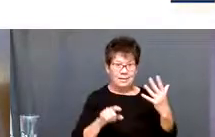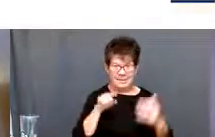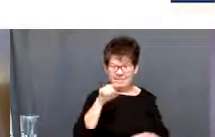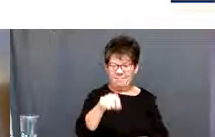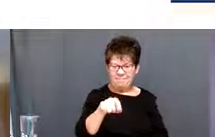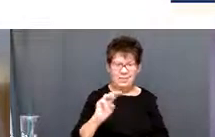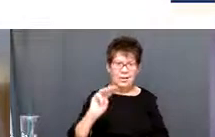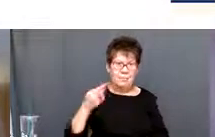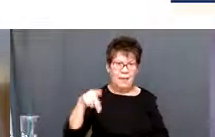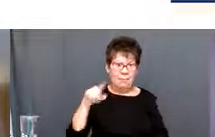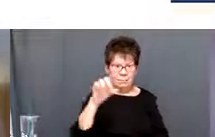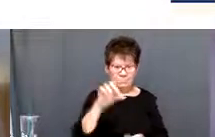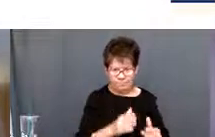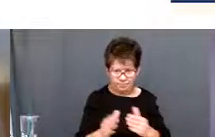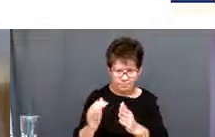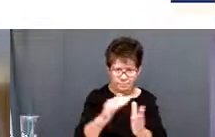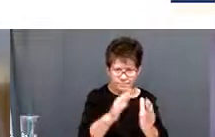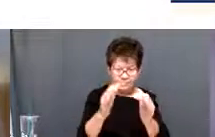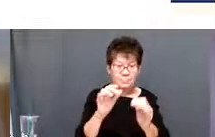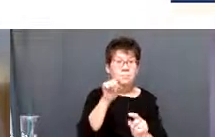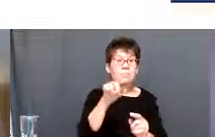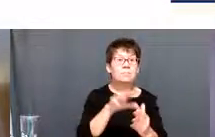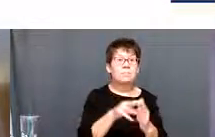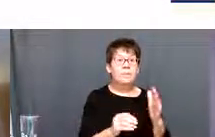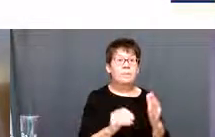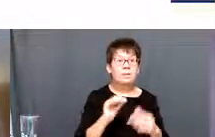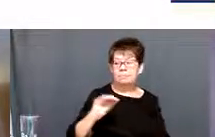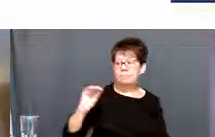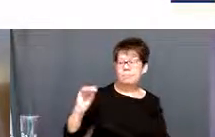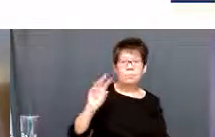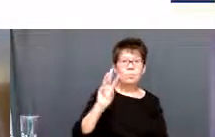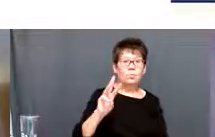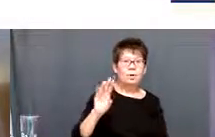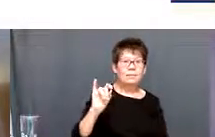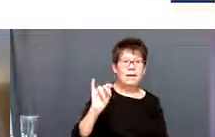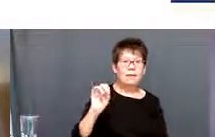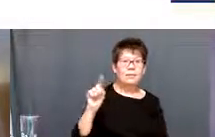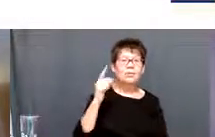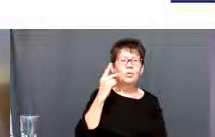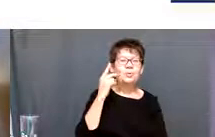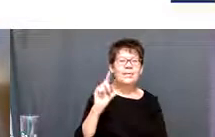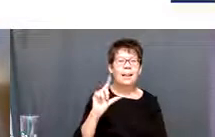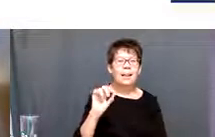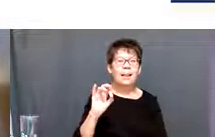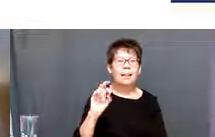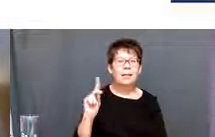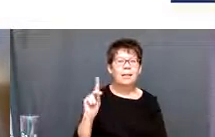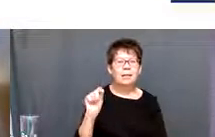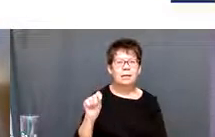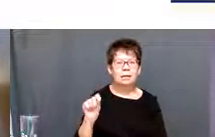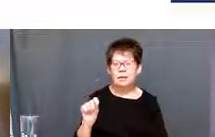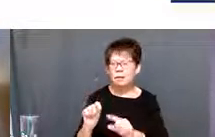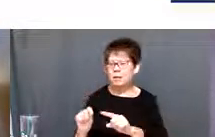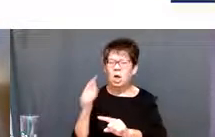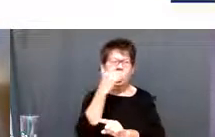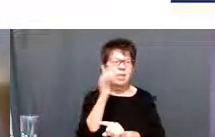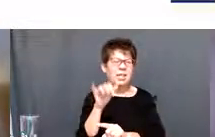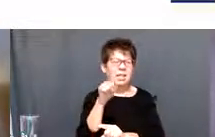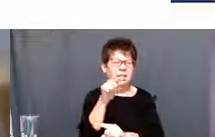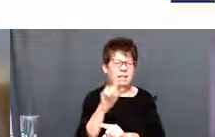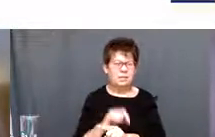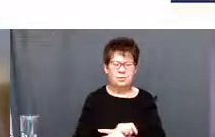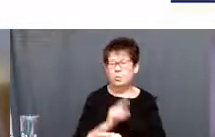a copy of this on our website, and we did put that link right there, but it does look just like this. So